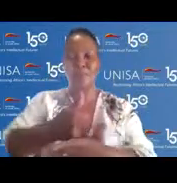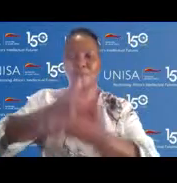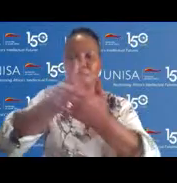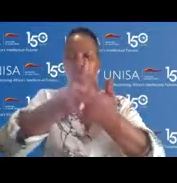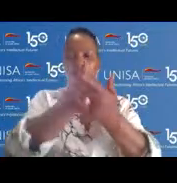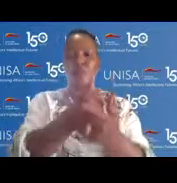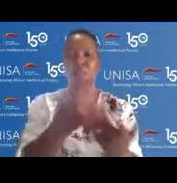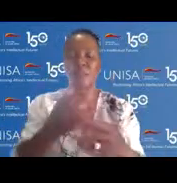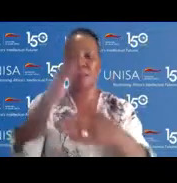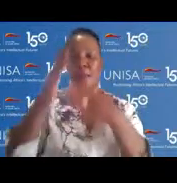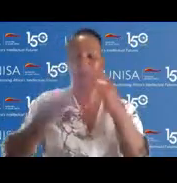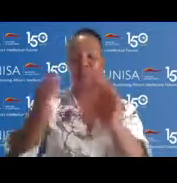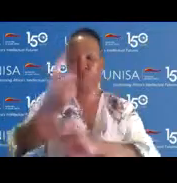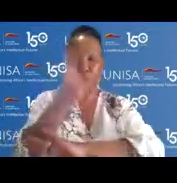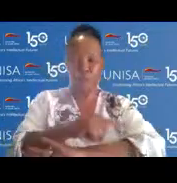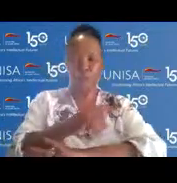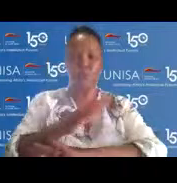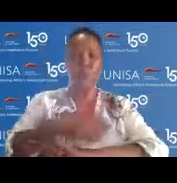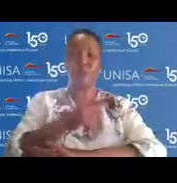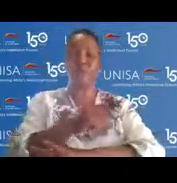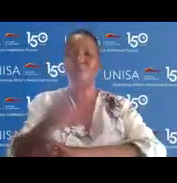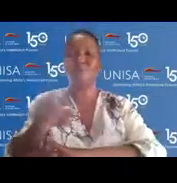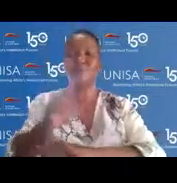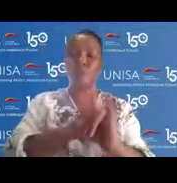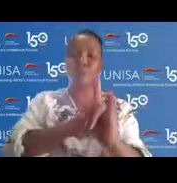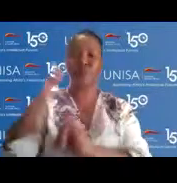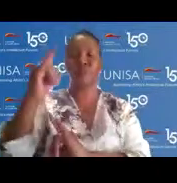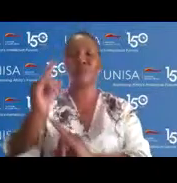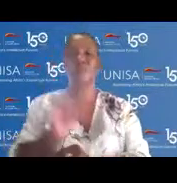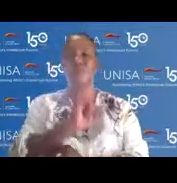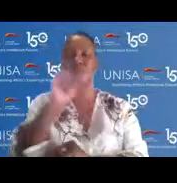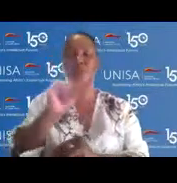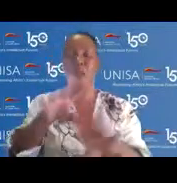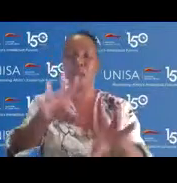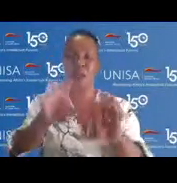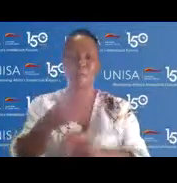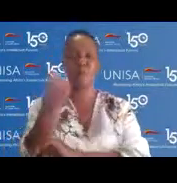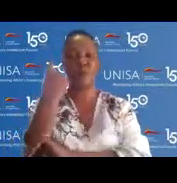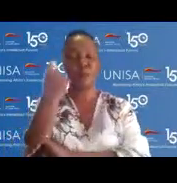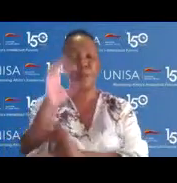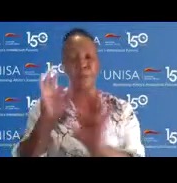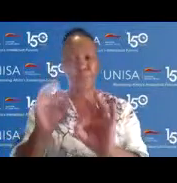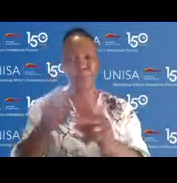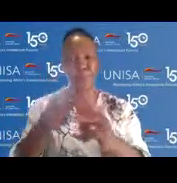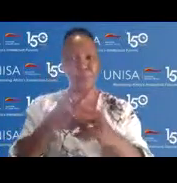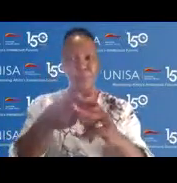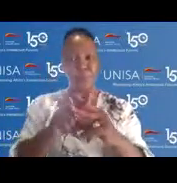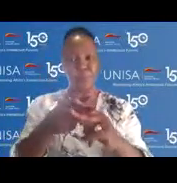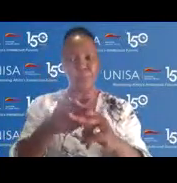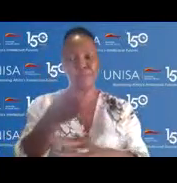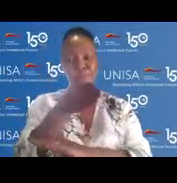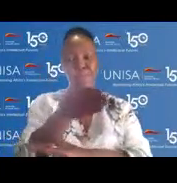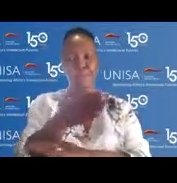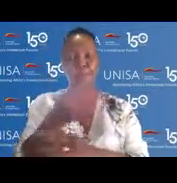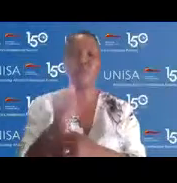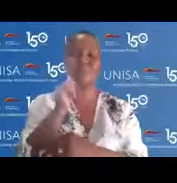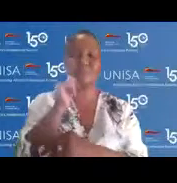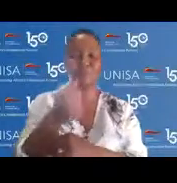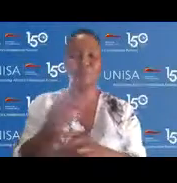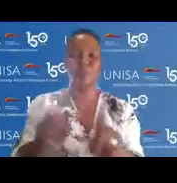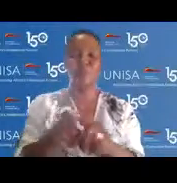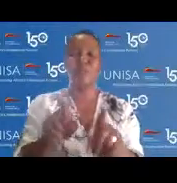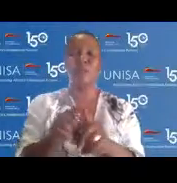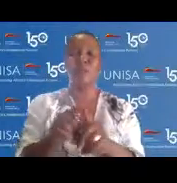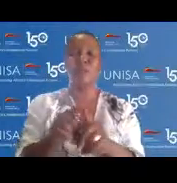day, we want you guys to pass, for example, your exams and understand the tools that are coming up. And then, of course, tomorrow, as I said, we're going to tackle